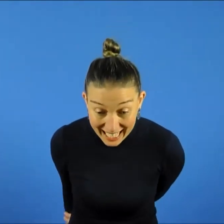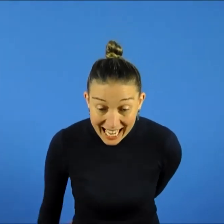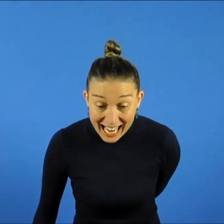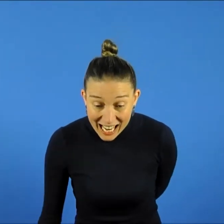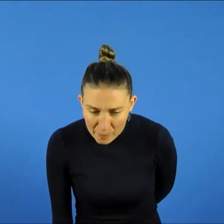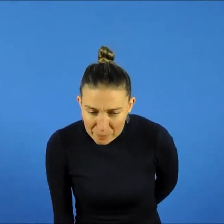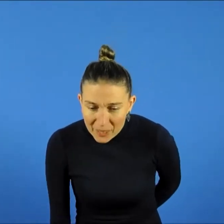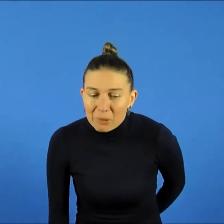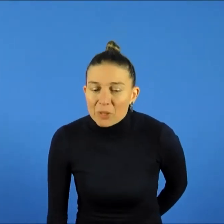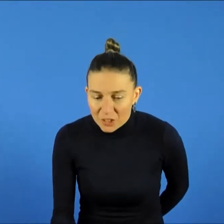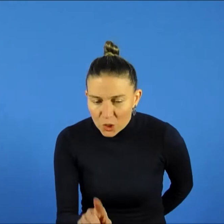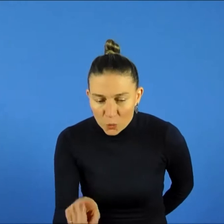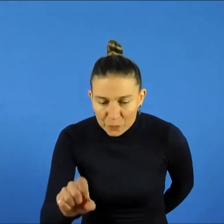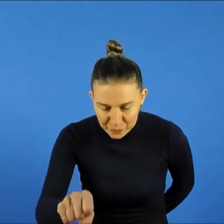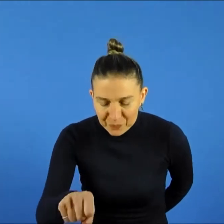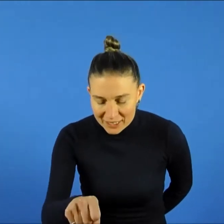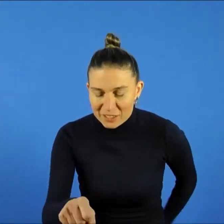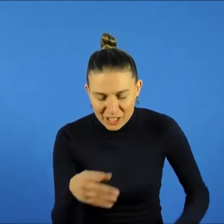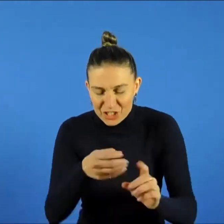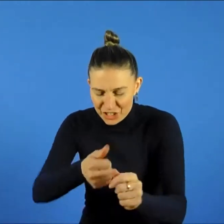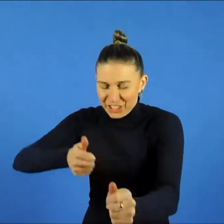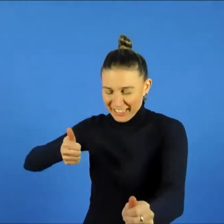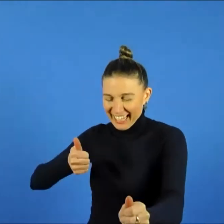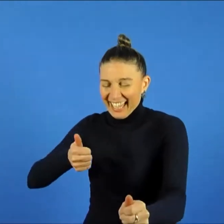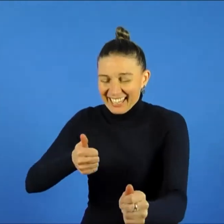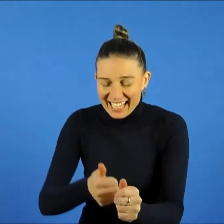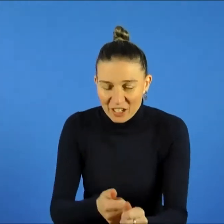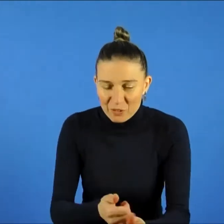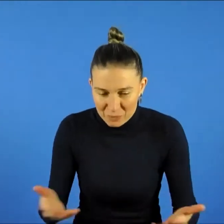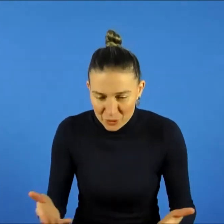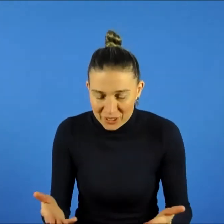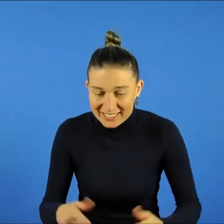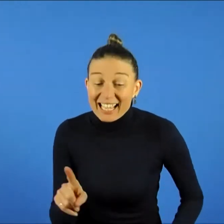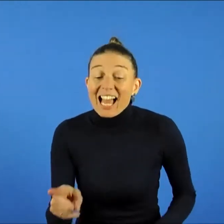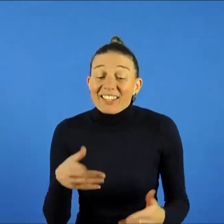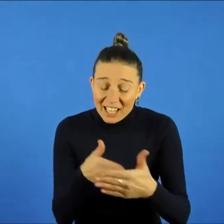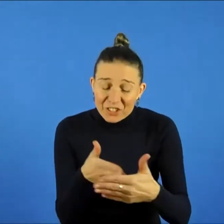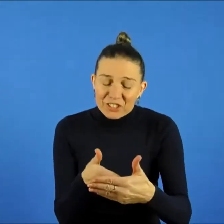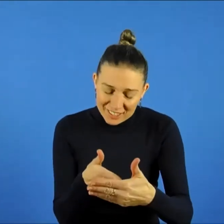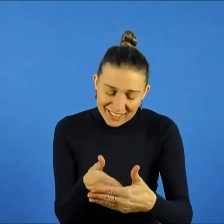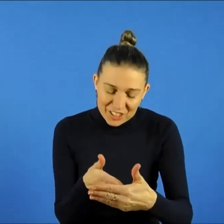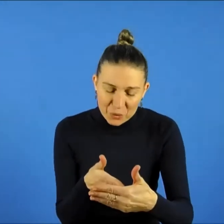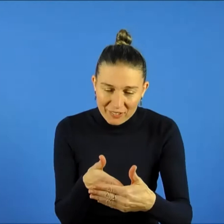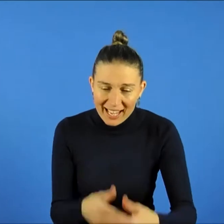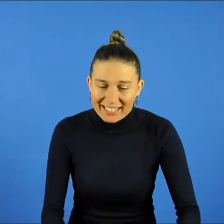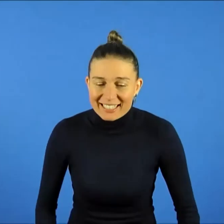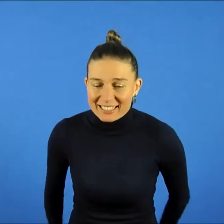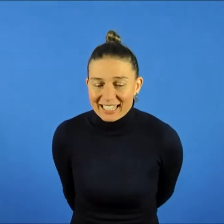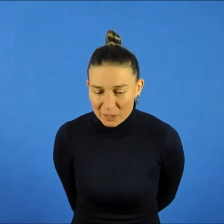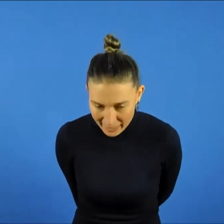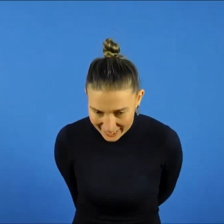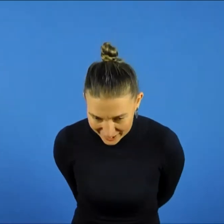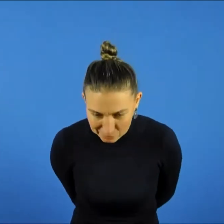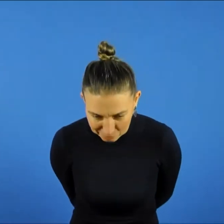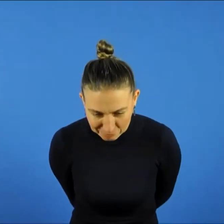communicate. But we also need to make sure that it goes on both sides. The other issue I've had is